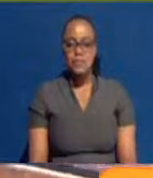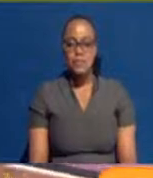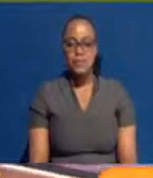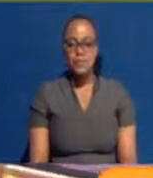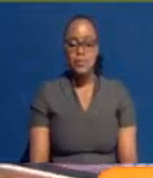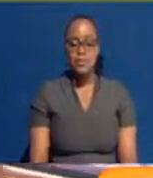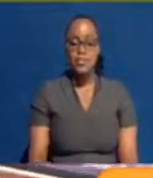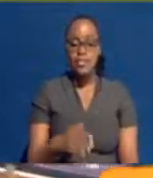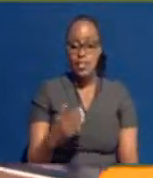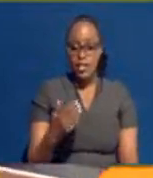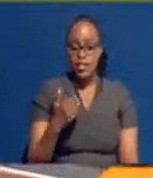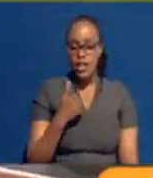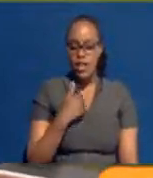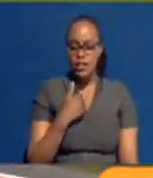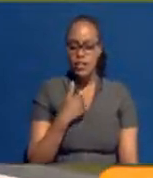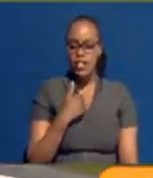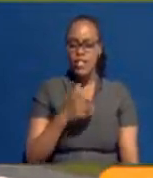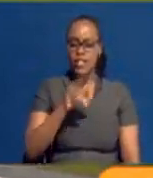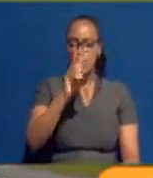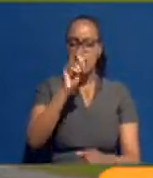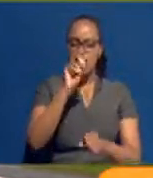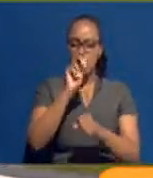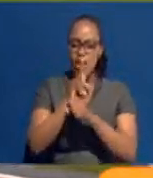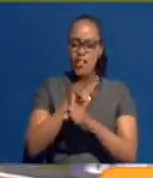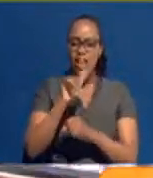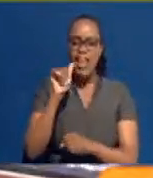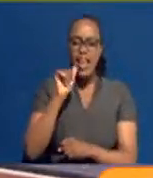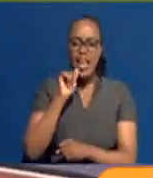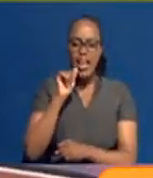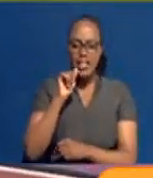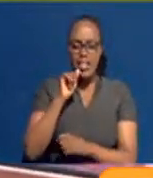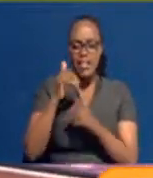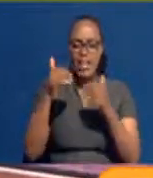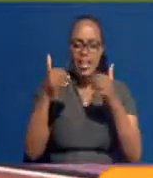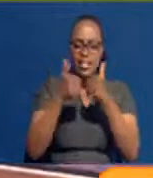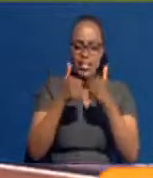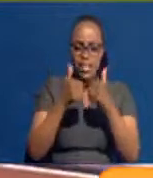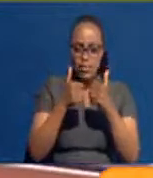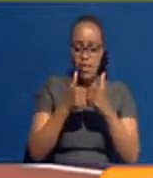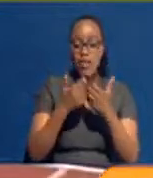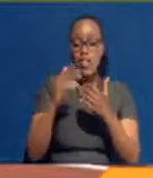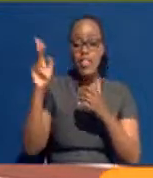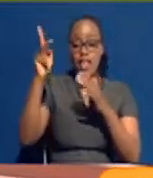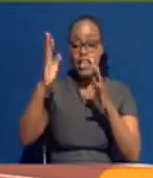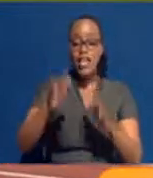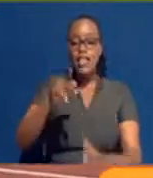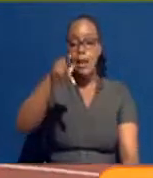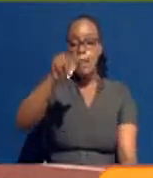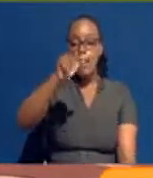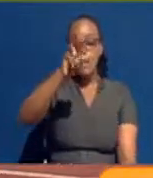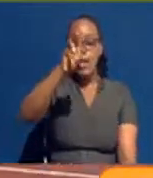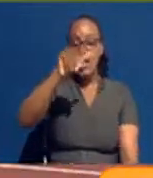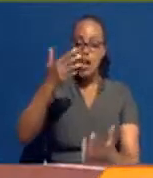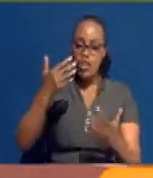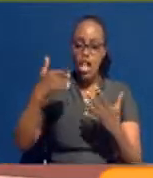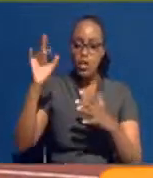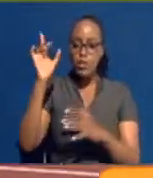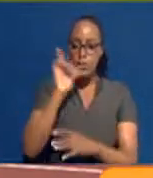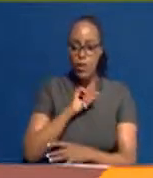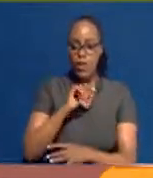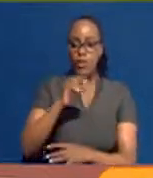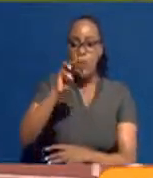This 800-meter race at the 2012 London Olympic Games, where Kenyan Pamela Jelimo lost her focus to miss the